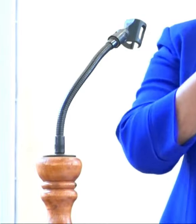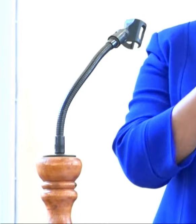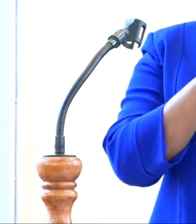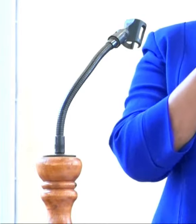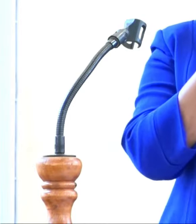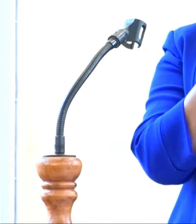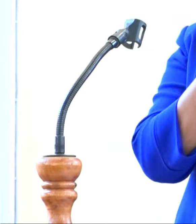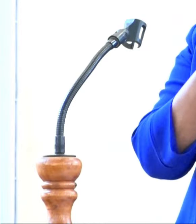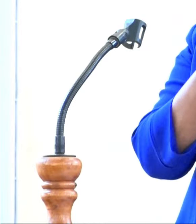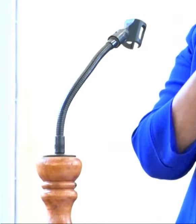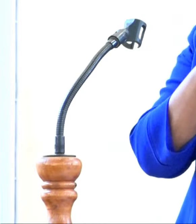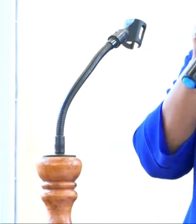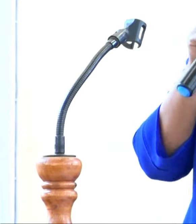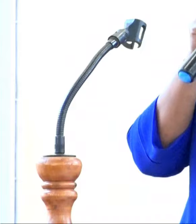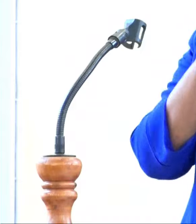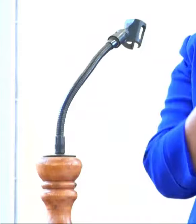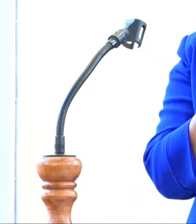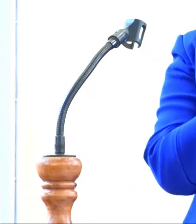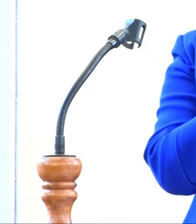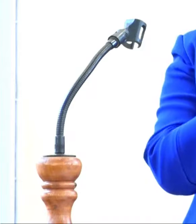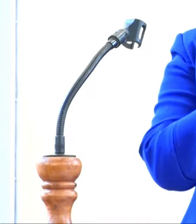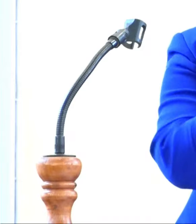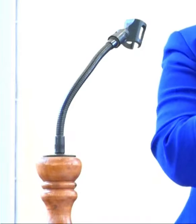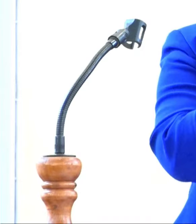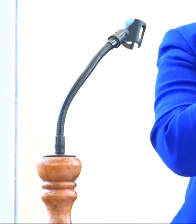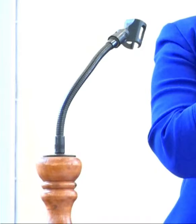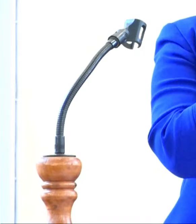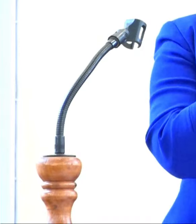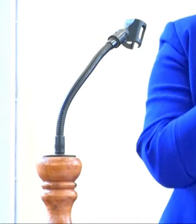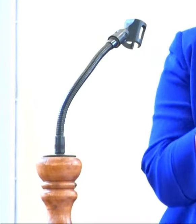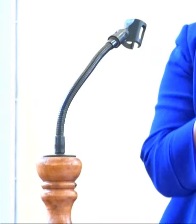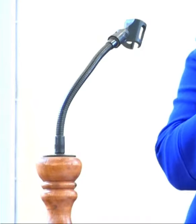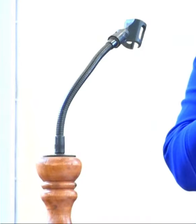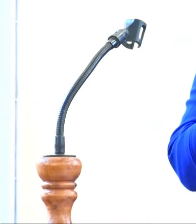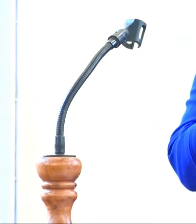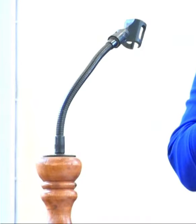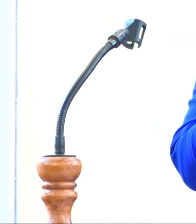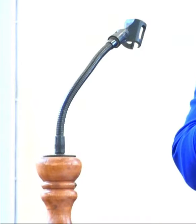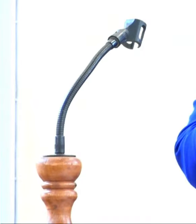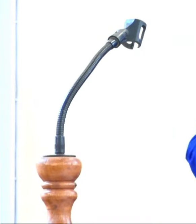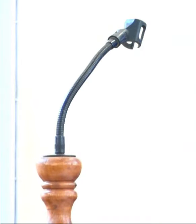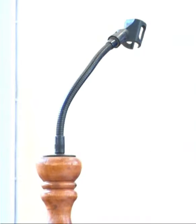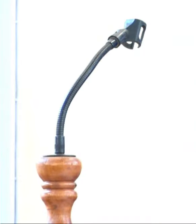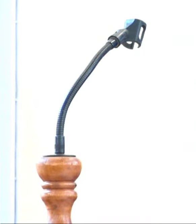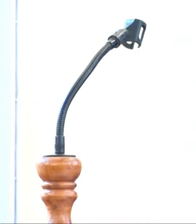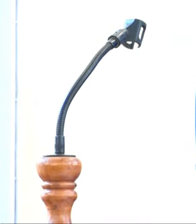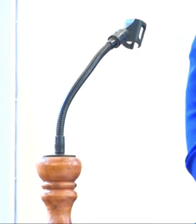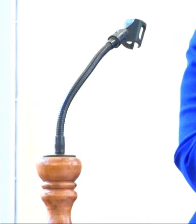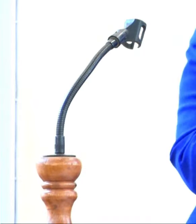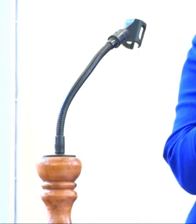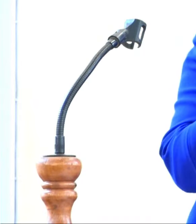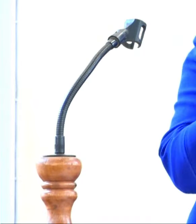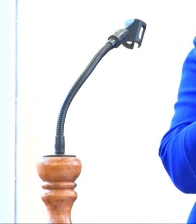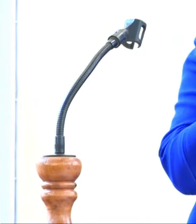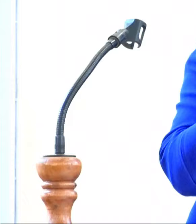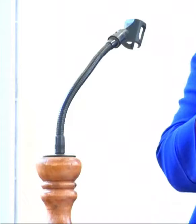we may be renewed, that we may be regenerated, that we may be able to come back and humble ourselves before God and tell